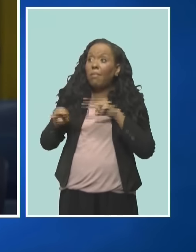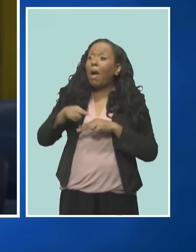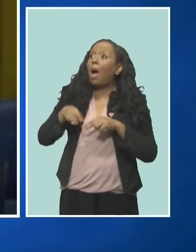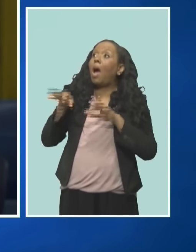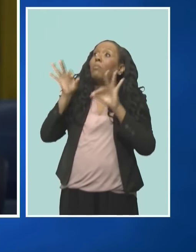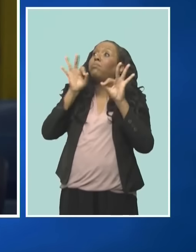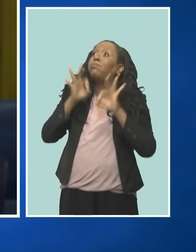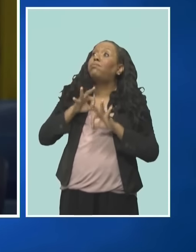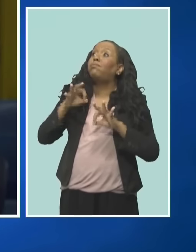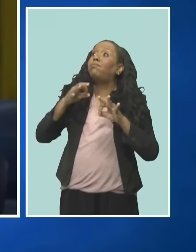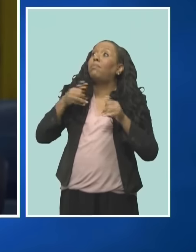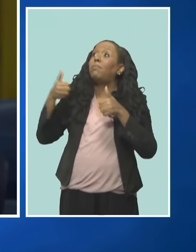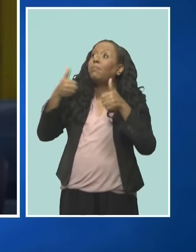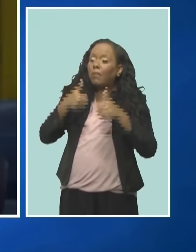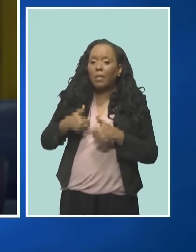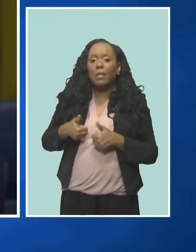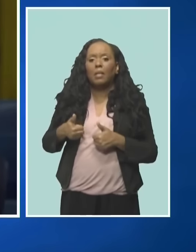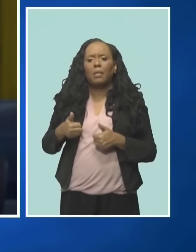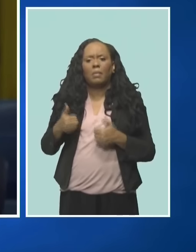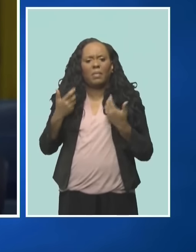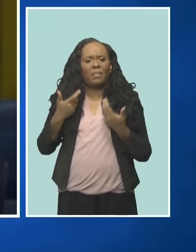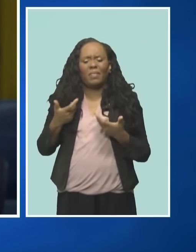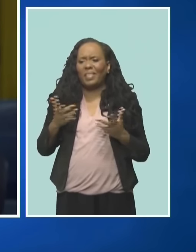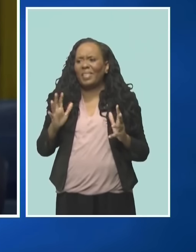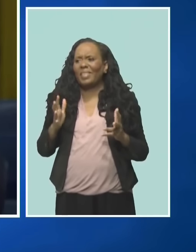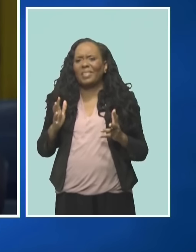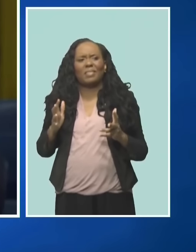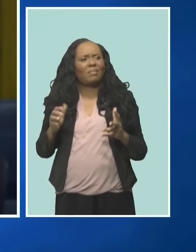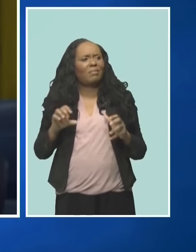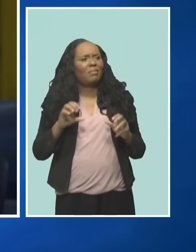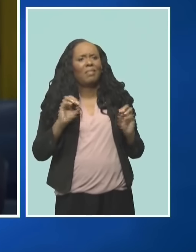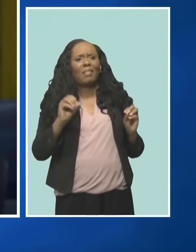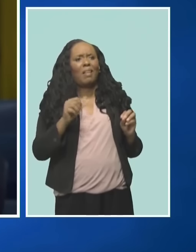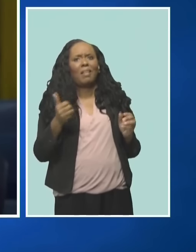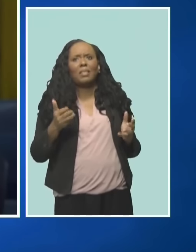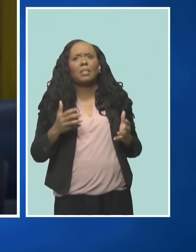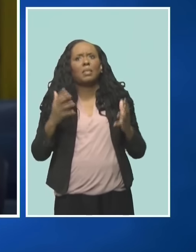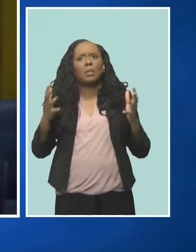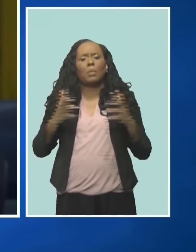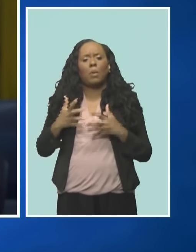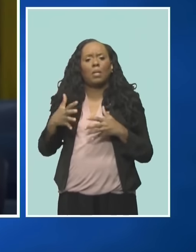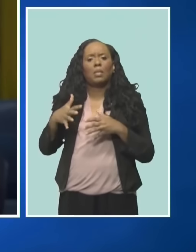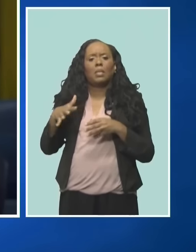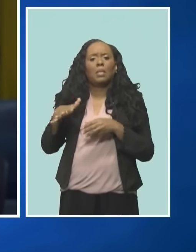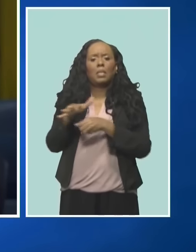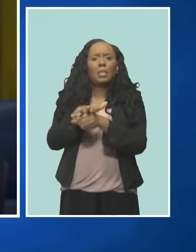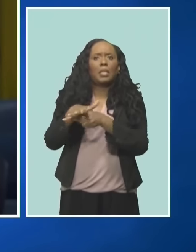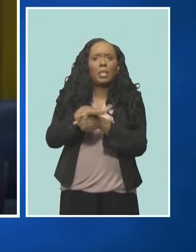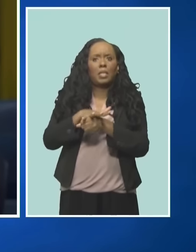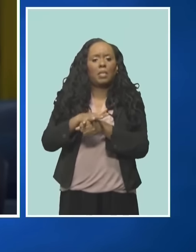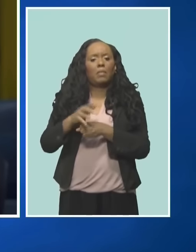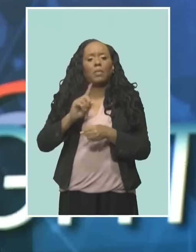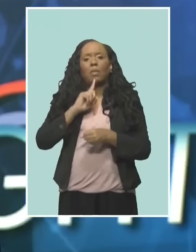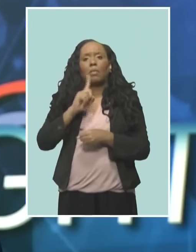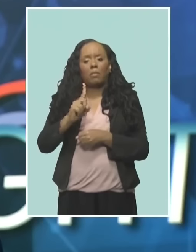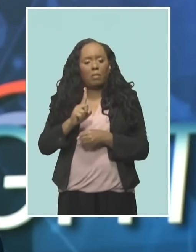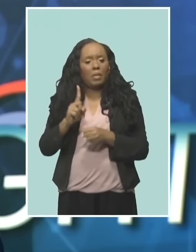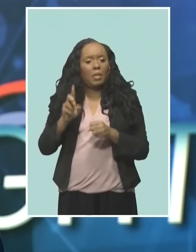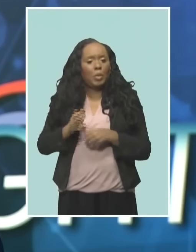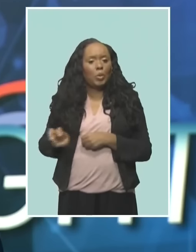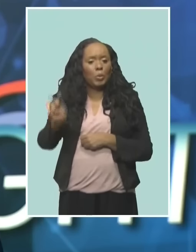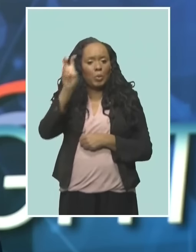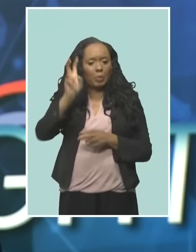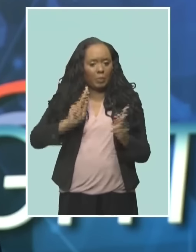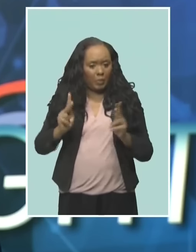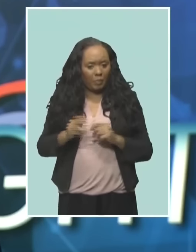where it encompasses showing Belle Plaine as a national park and making it a tourism destination in Barbados.